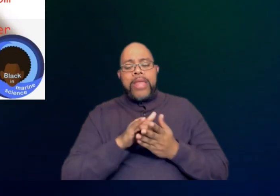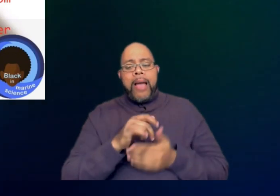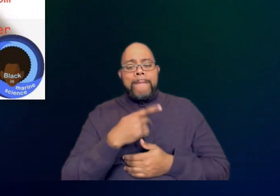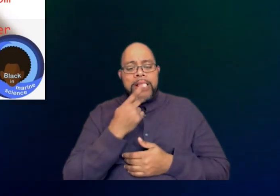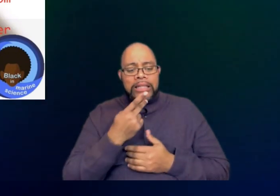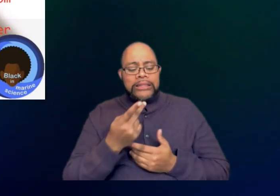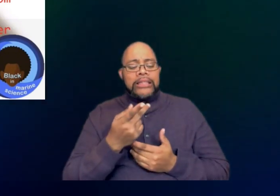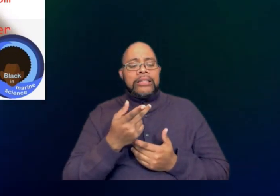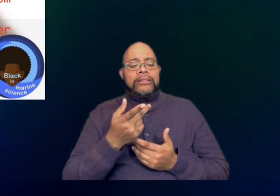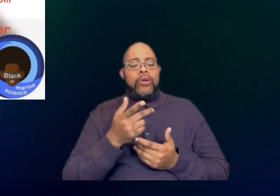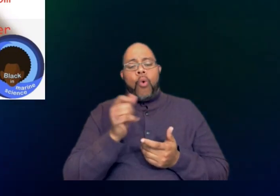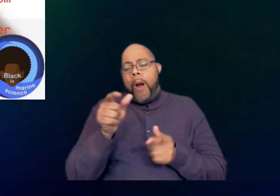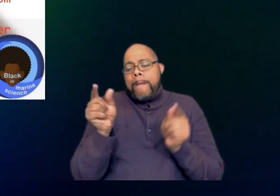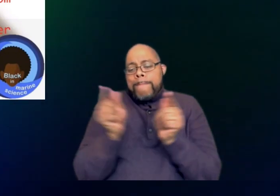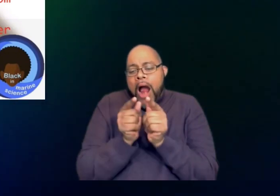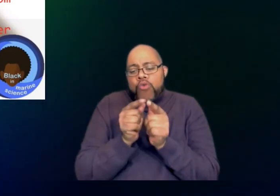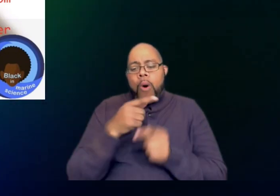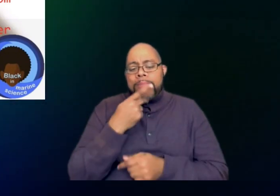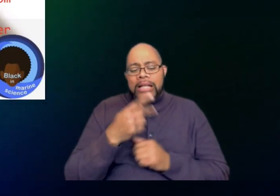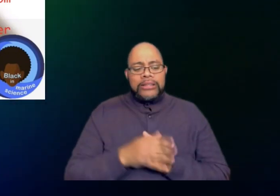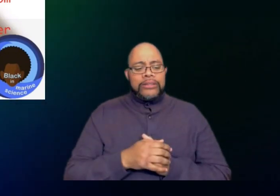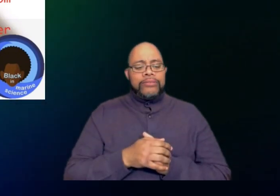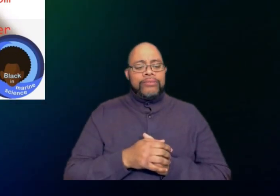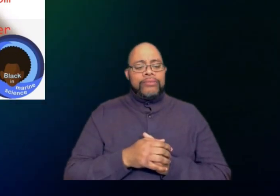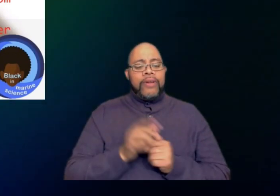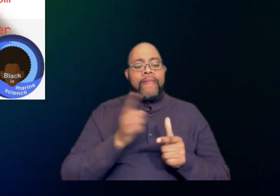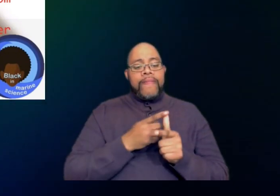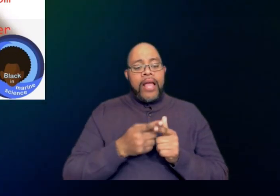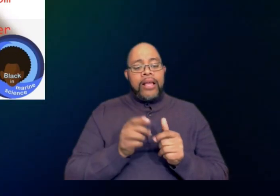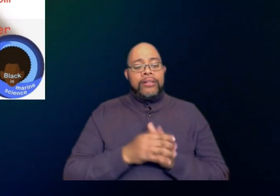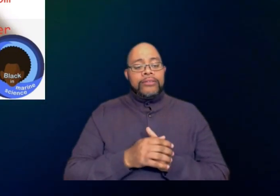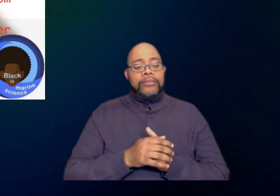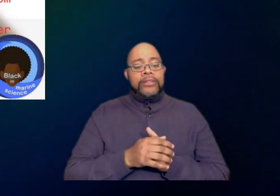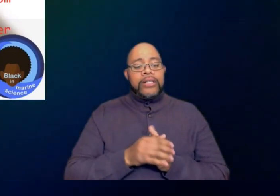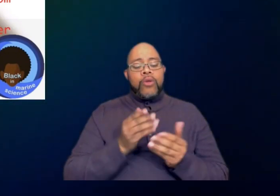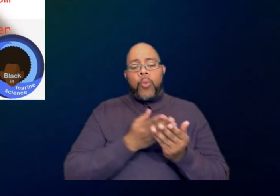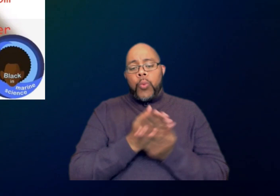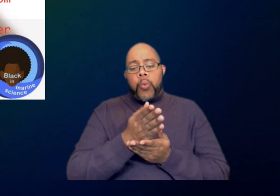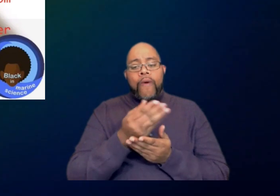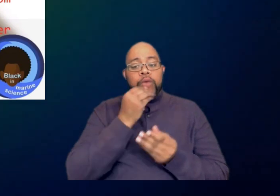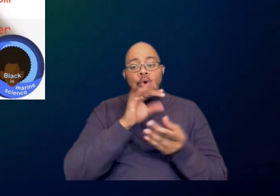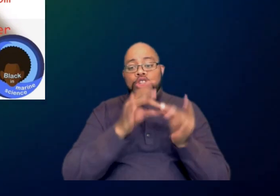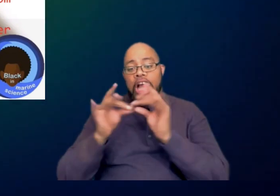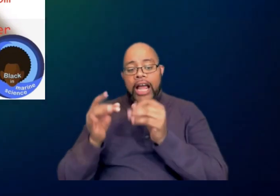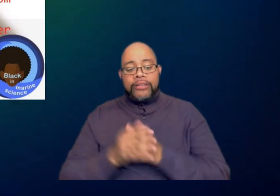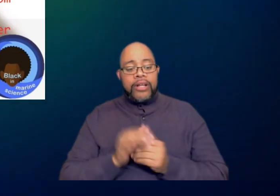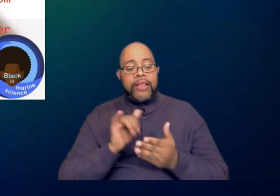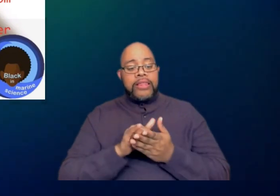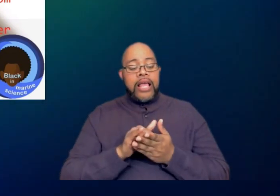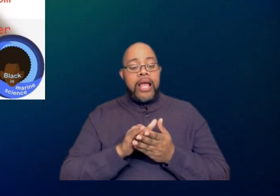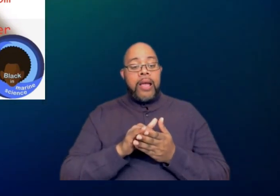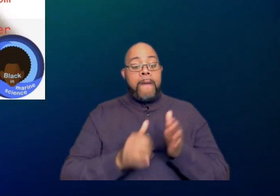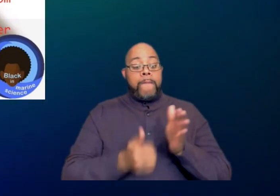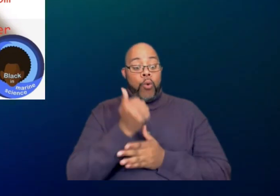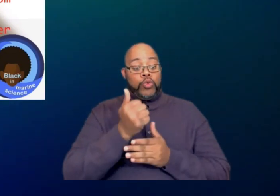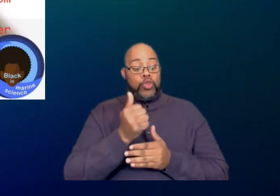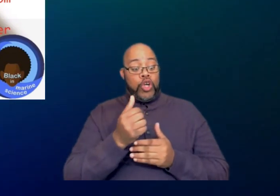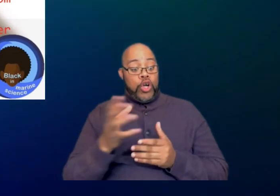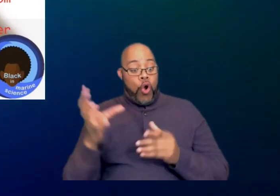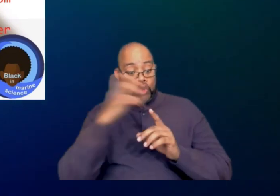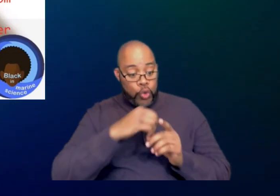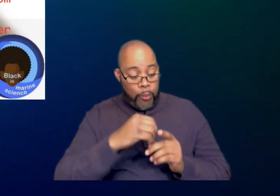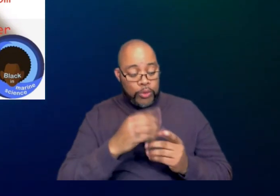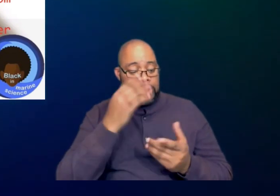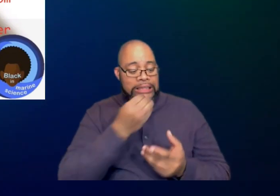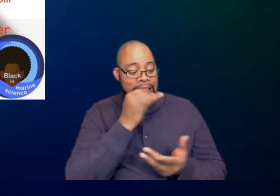those PCBs or microplastics. And then it just moves through the food chain. So those primary consumers